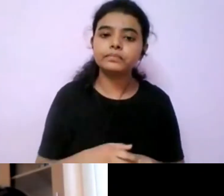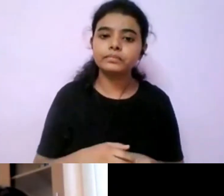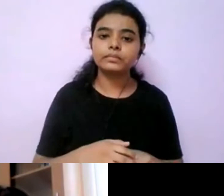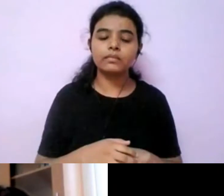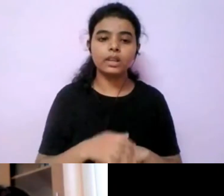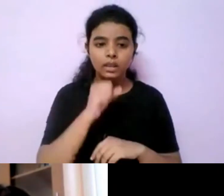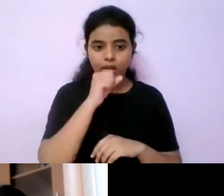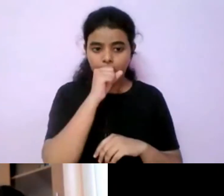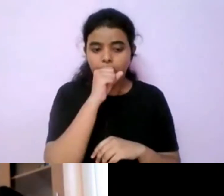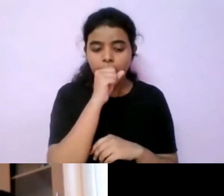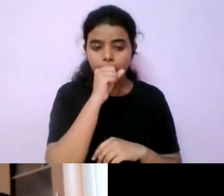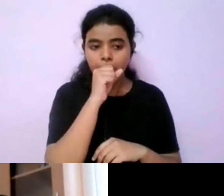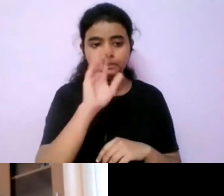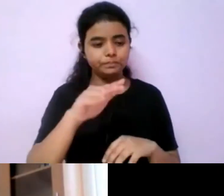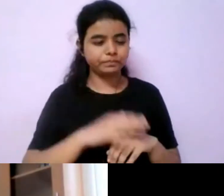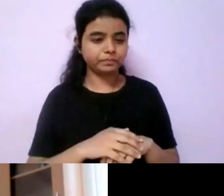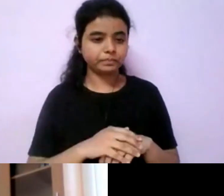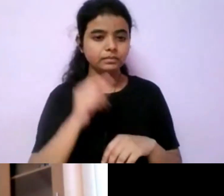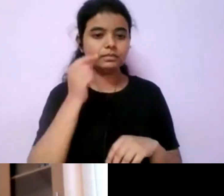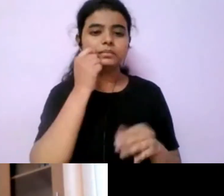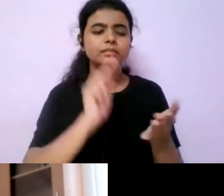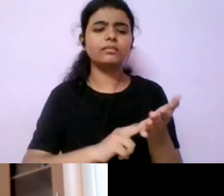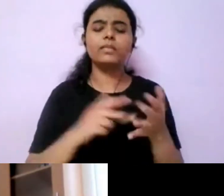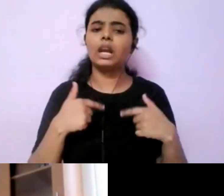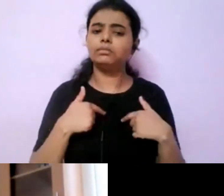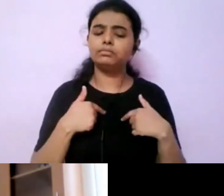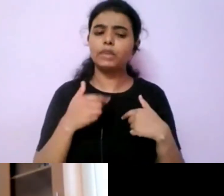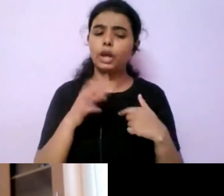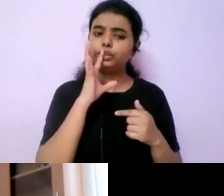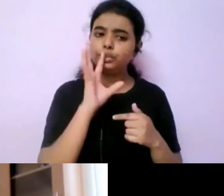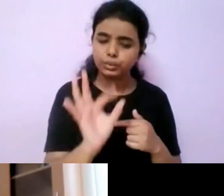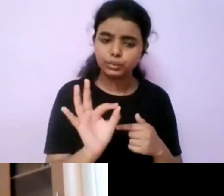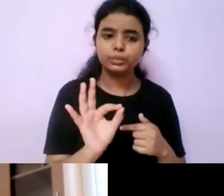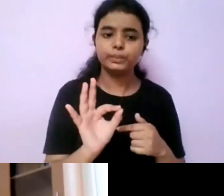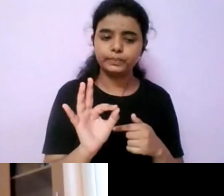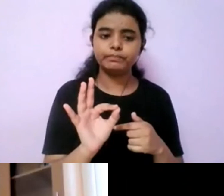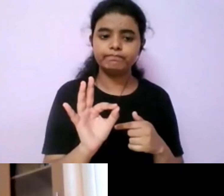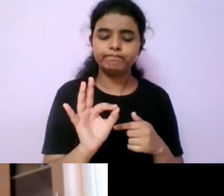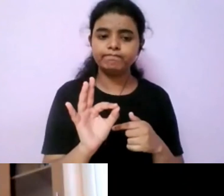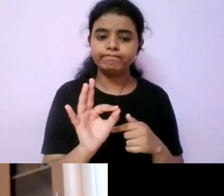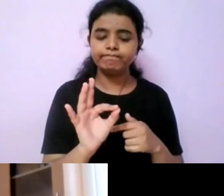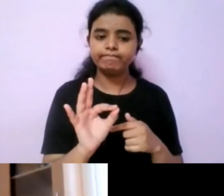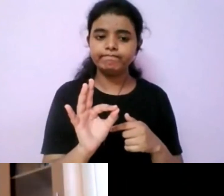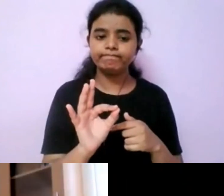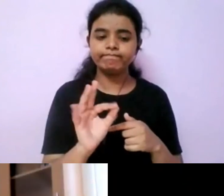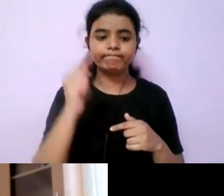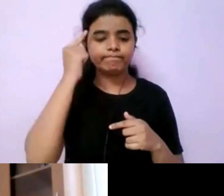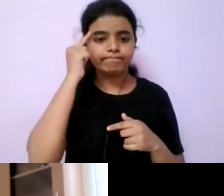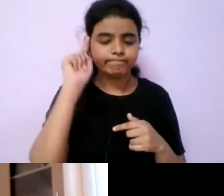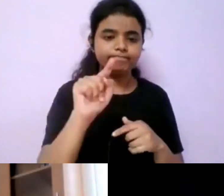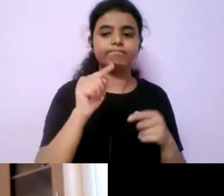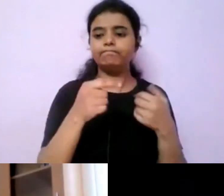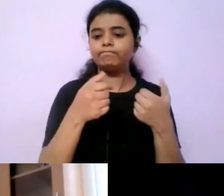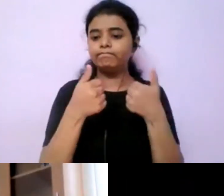Professor Watson, I really admire the way that you have sketched